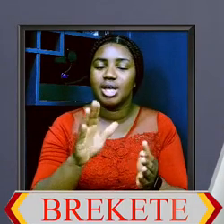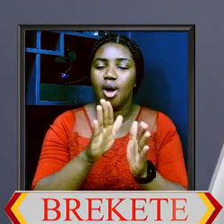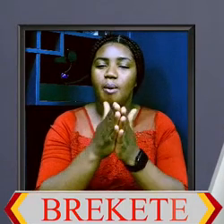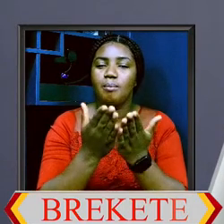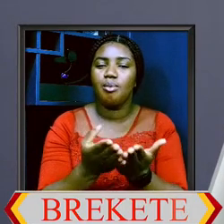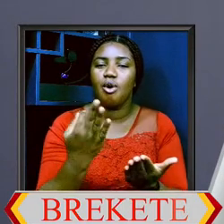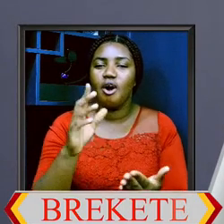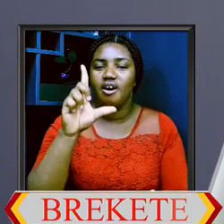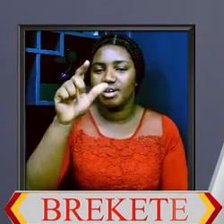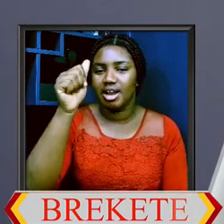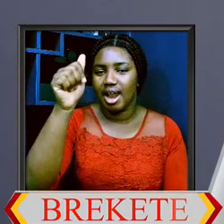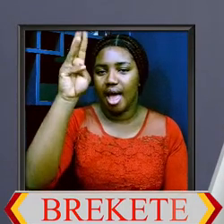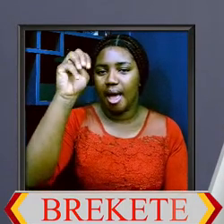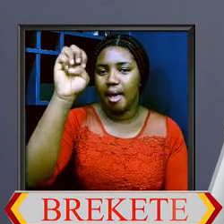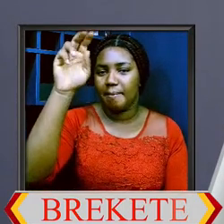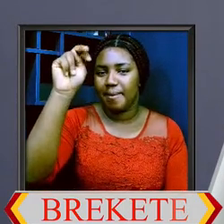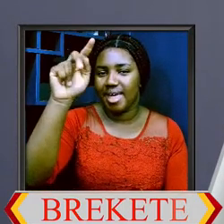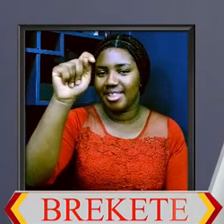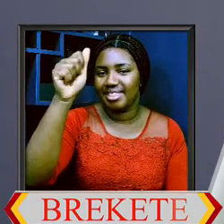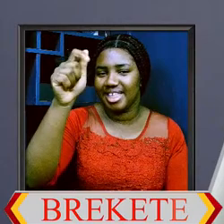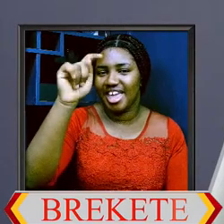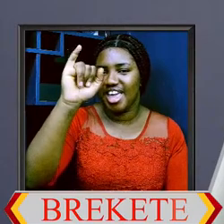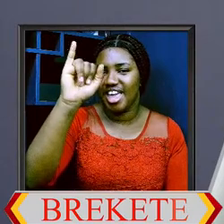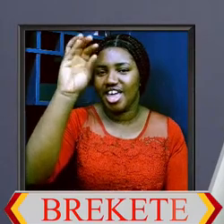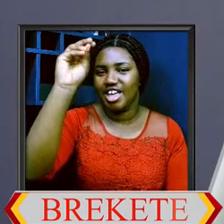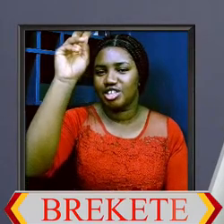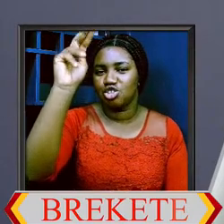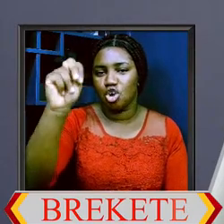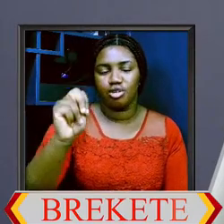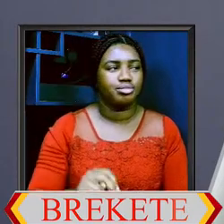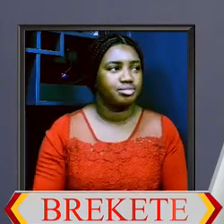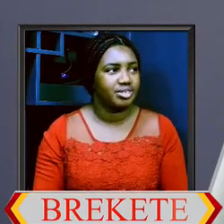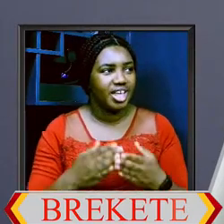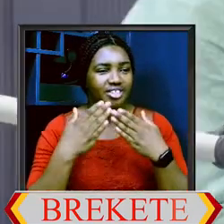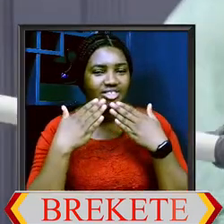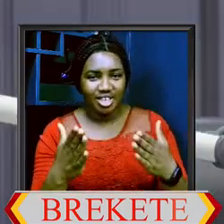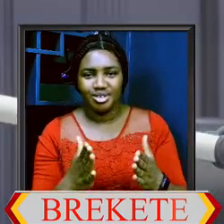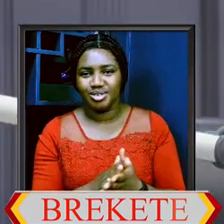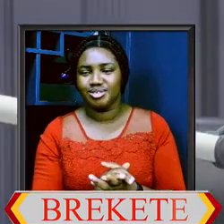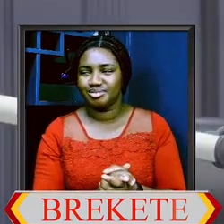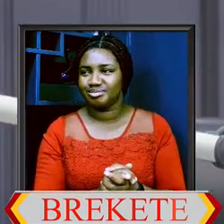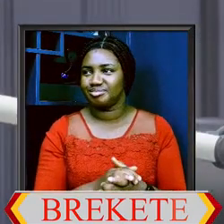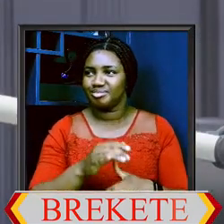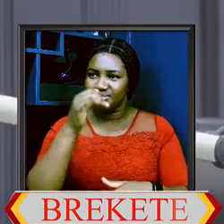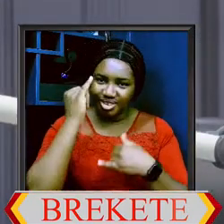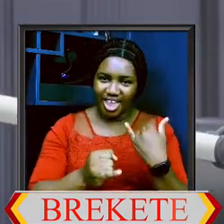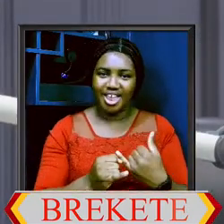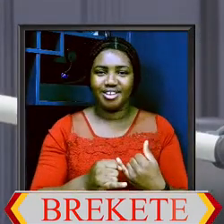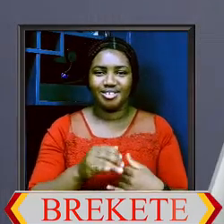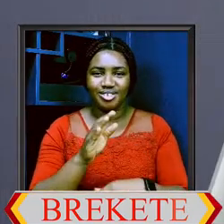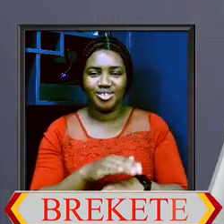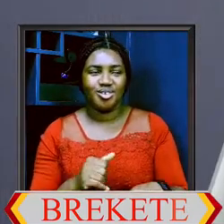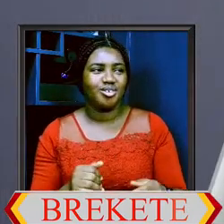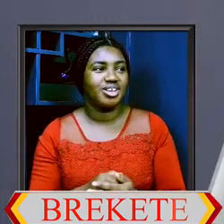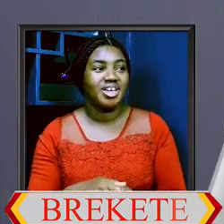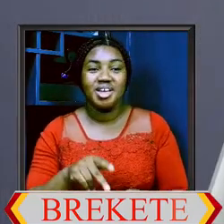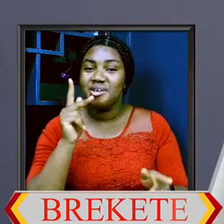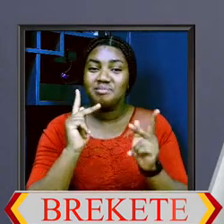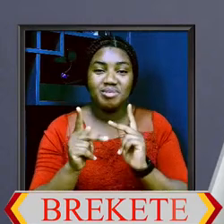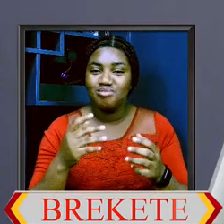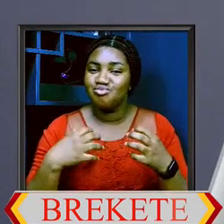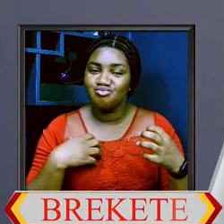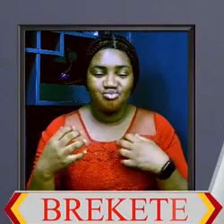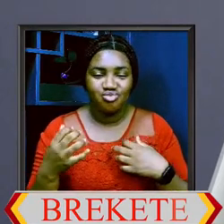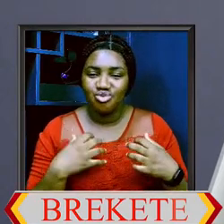AB where are you thank you people